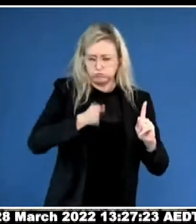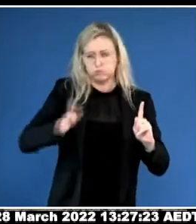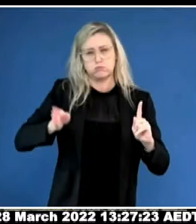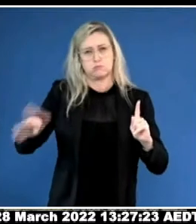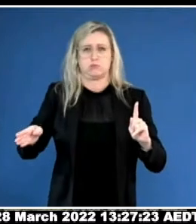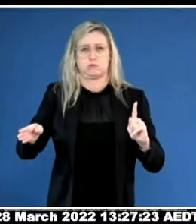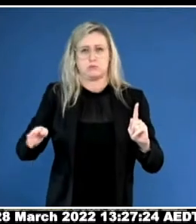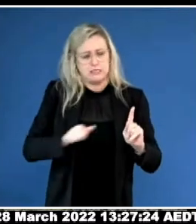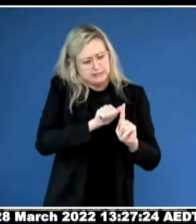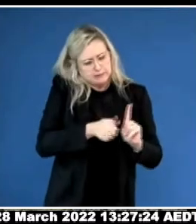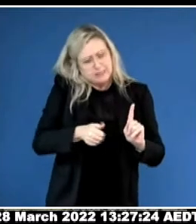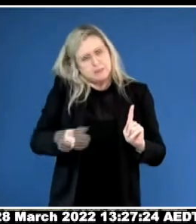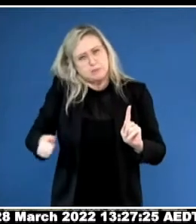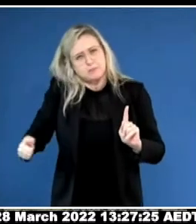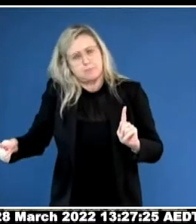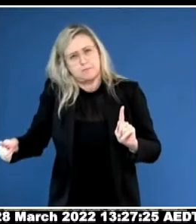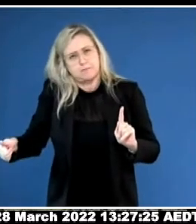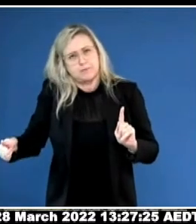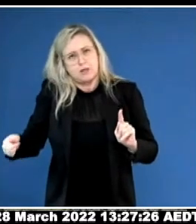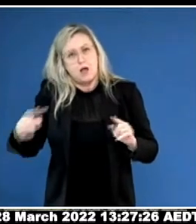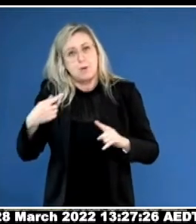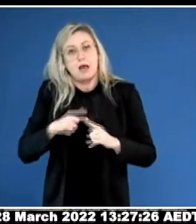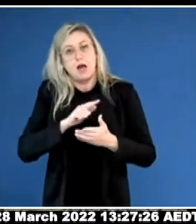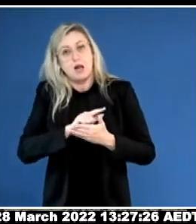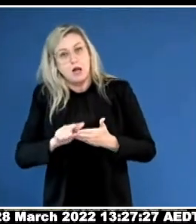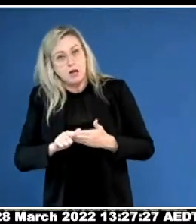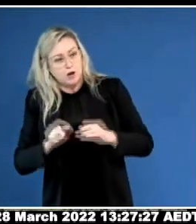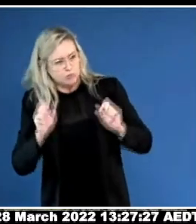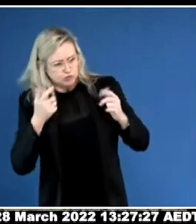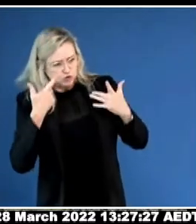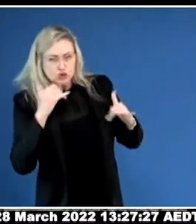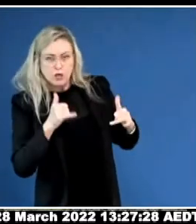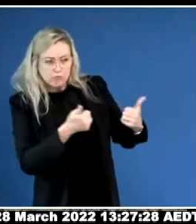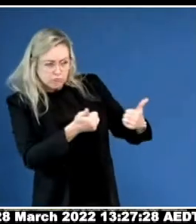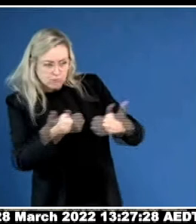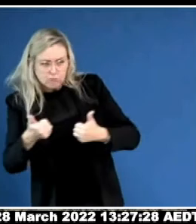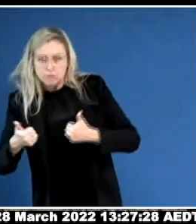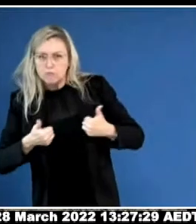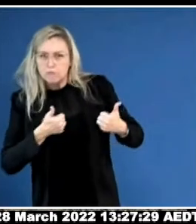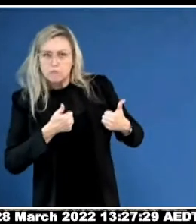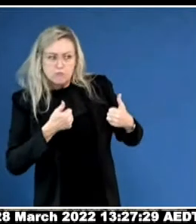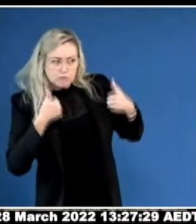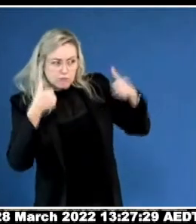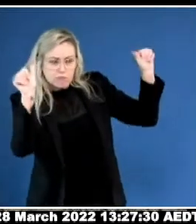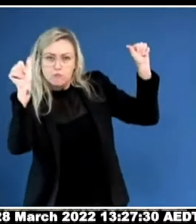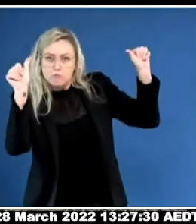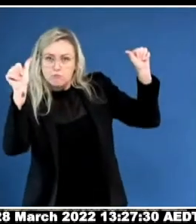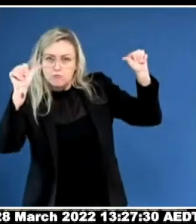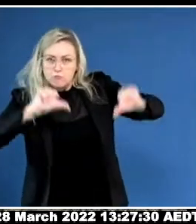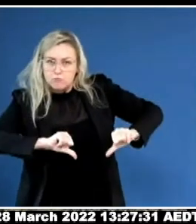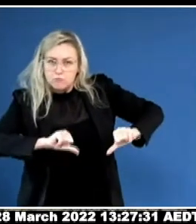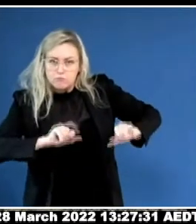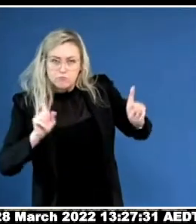over how it is working, how it is being implemented, how successful it is, and what do we need to change, you know, ongoing in